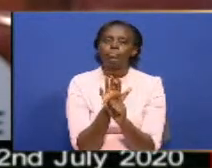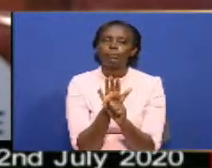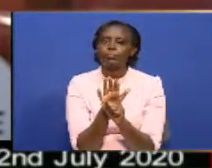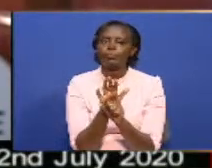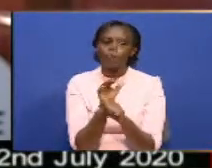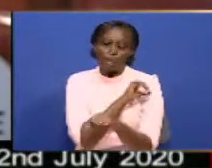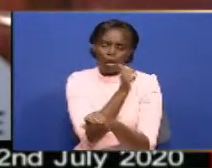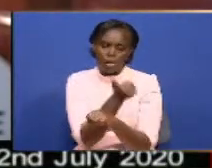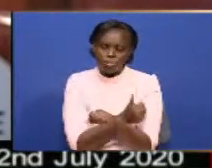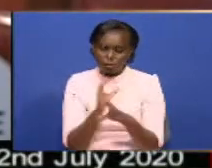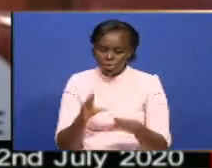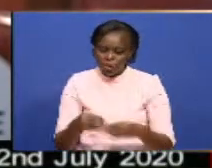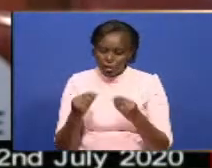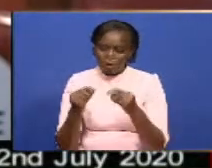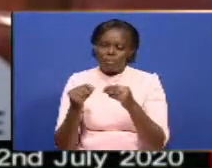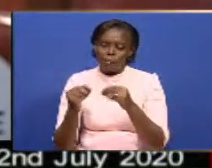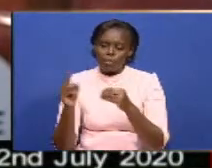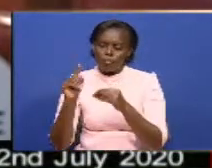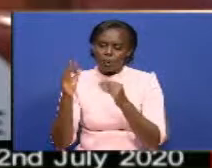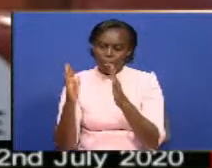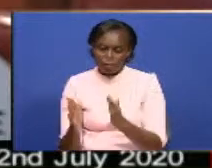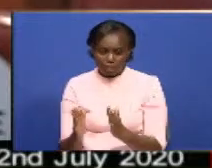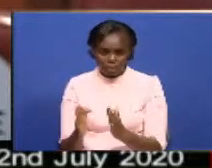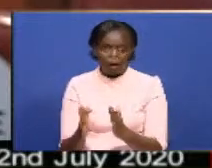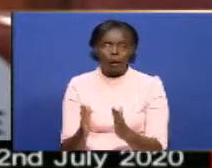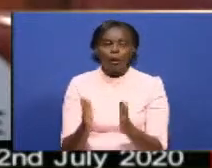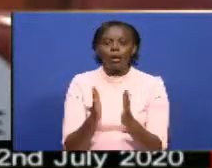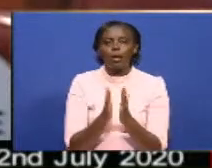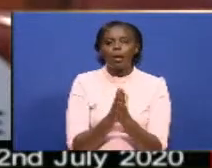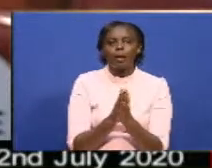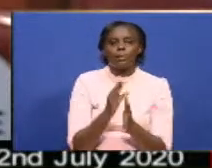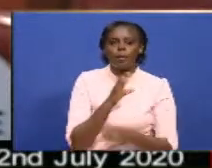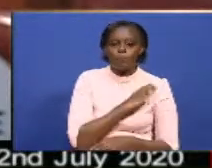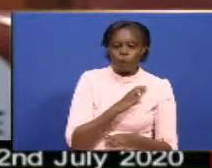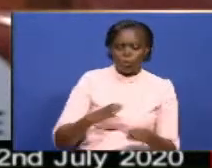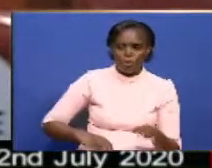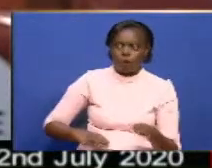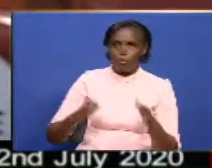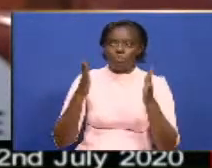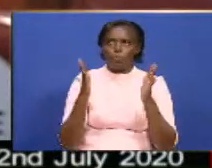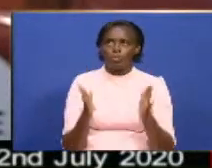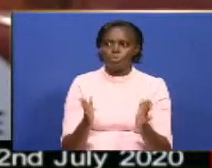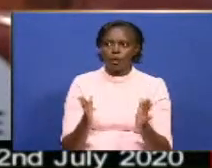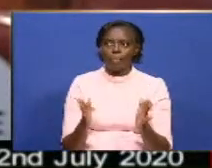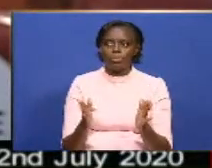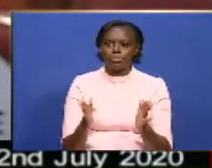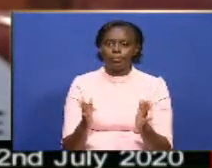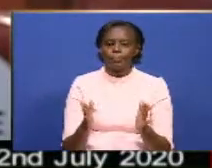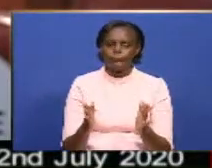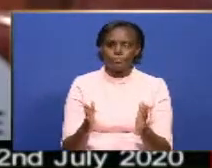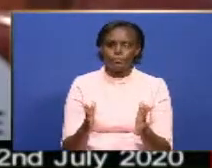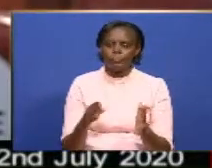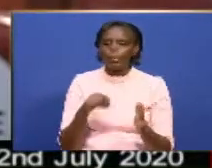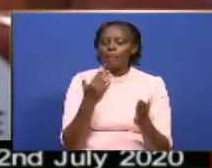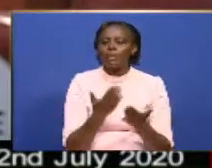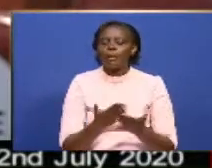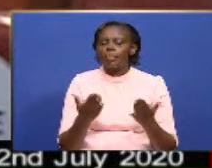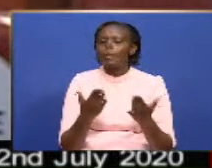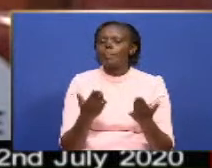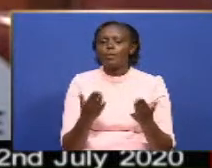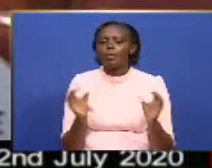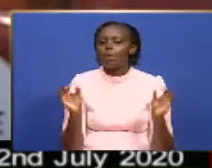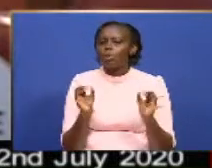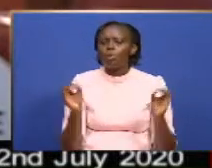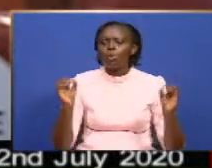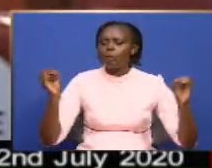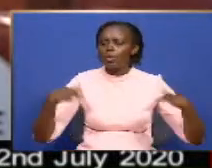authority that is given to the minister and the commissioner for the commissioner. The other thing that it is not